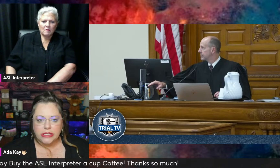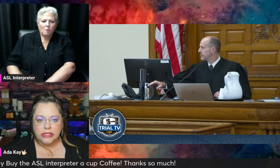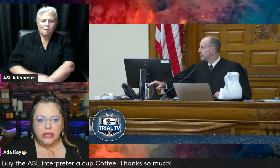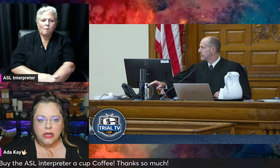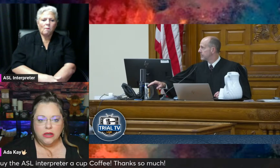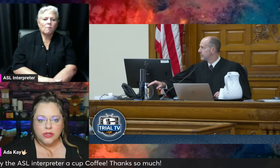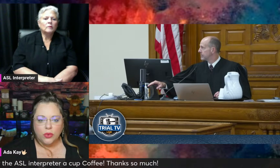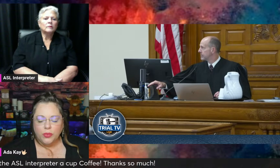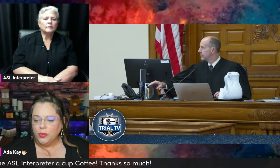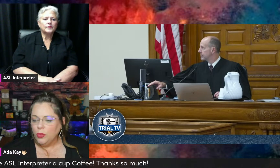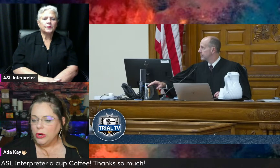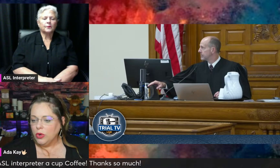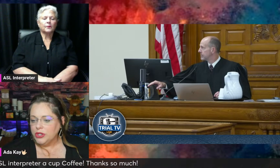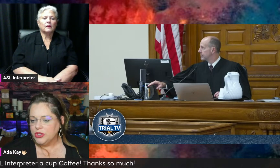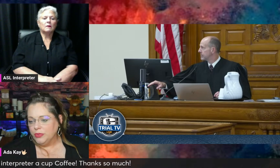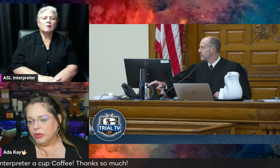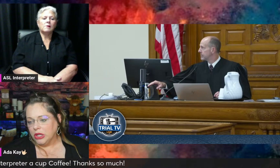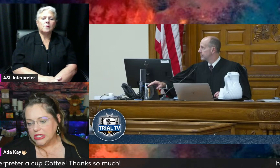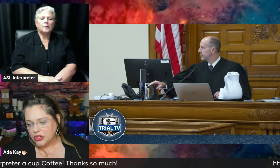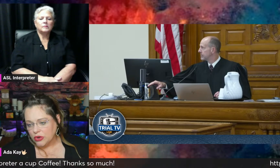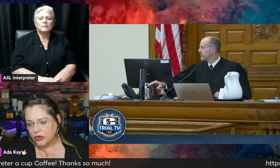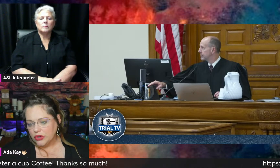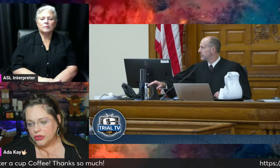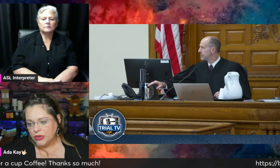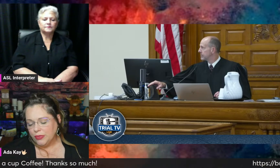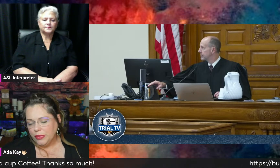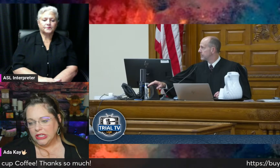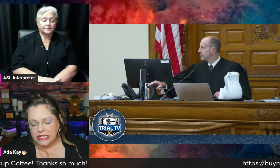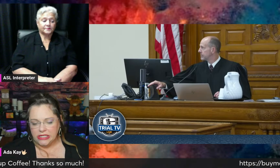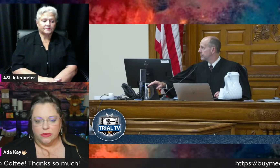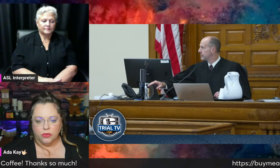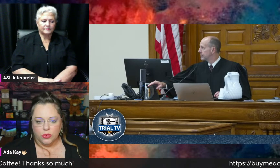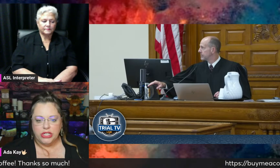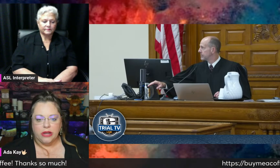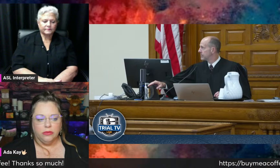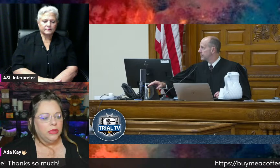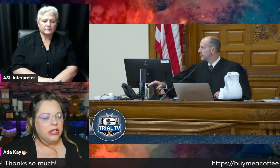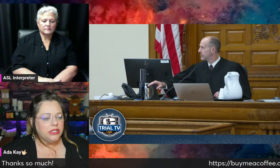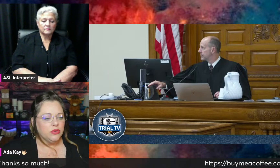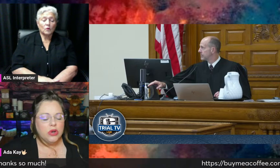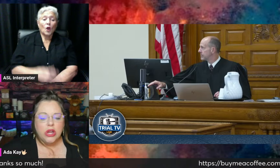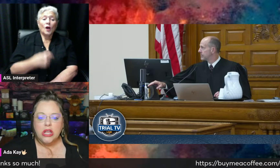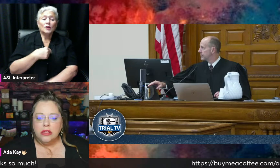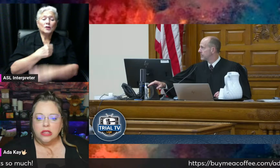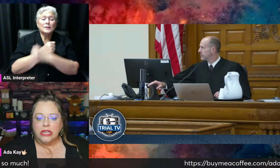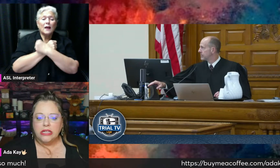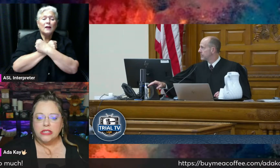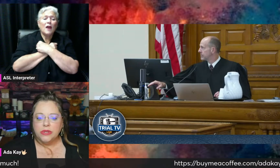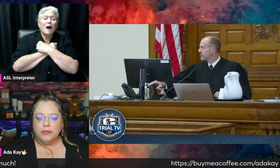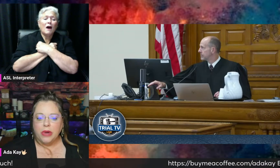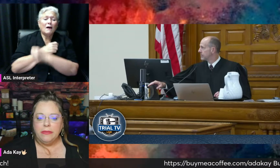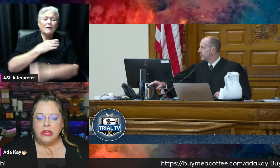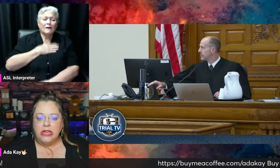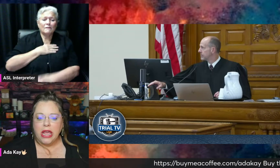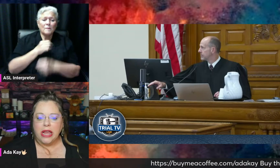to us. So we want to bless her. So please reach out and bless her. The link